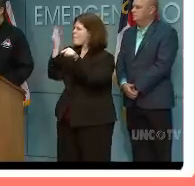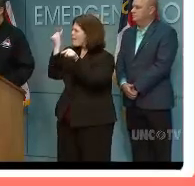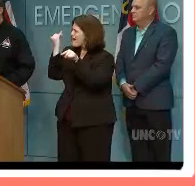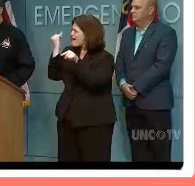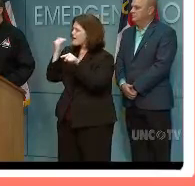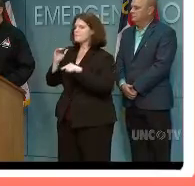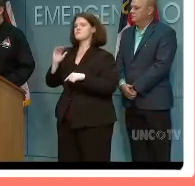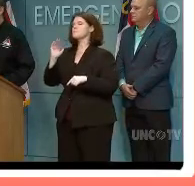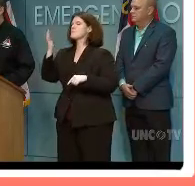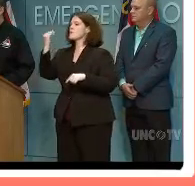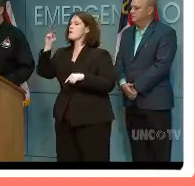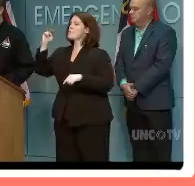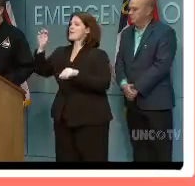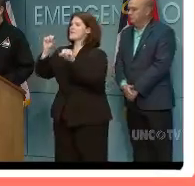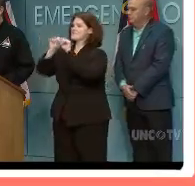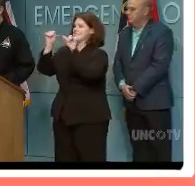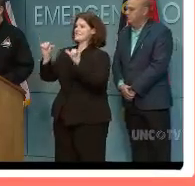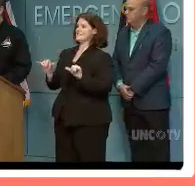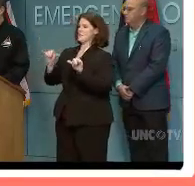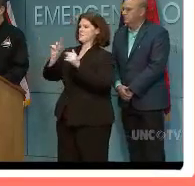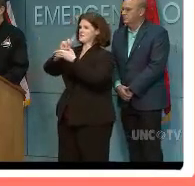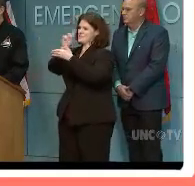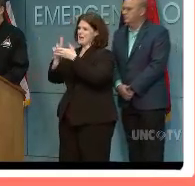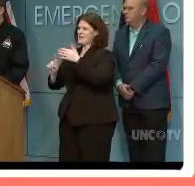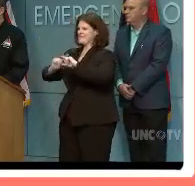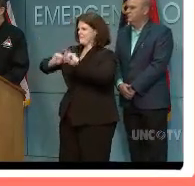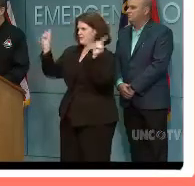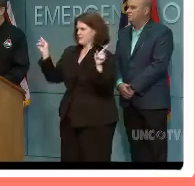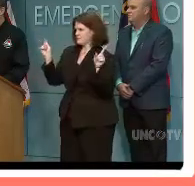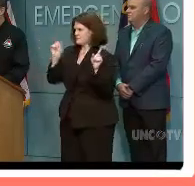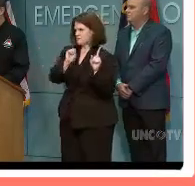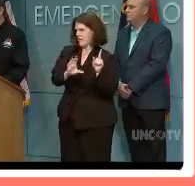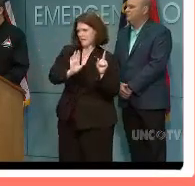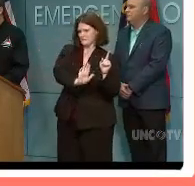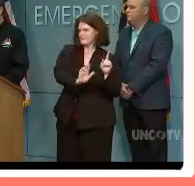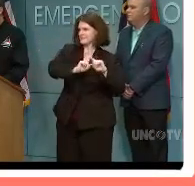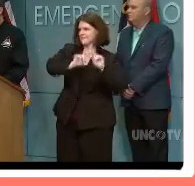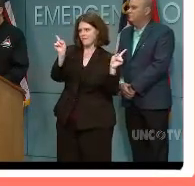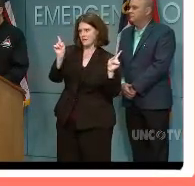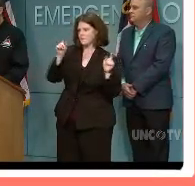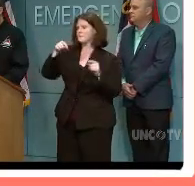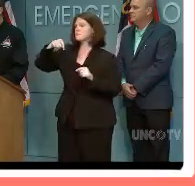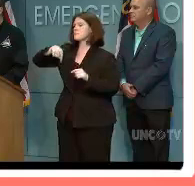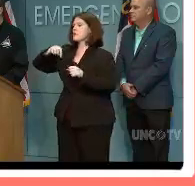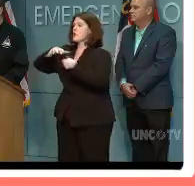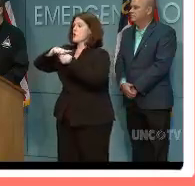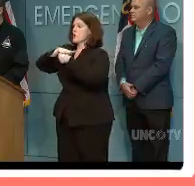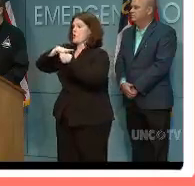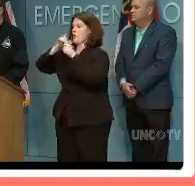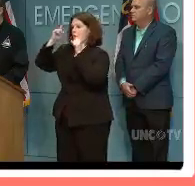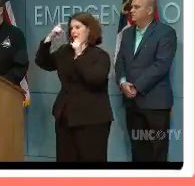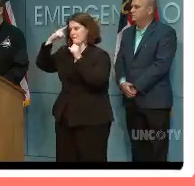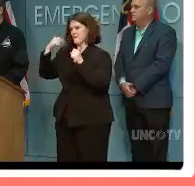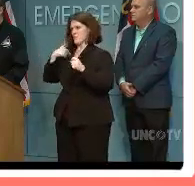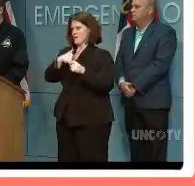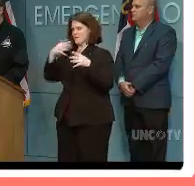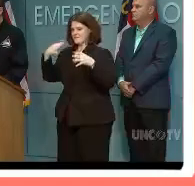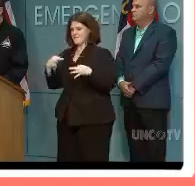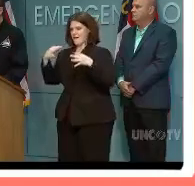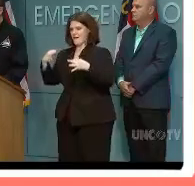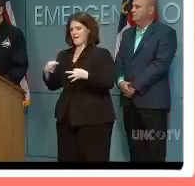Our system is different from South Carolina. Our local governments make decisions